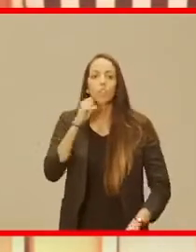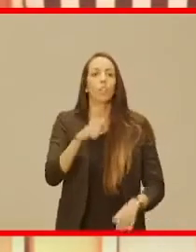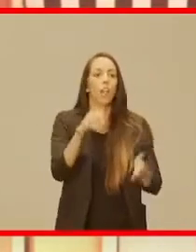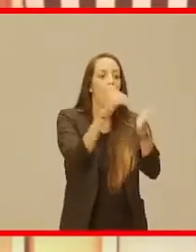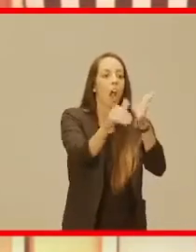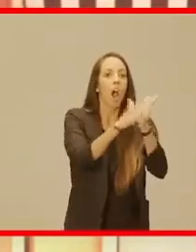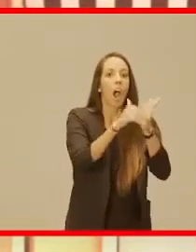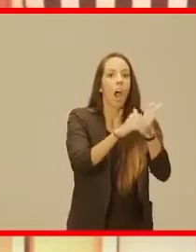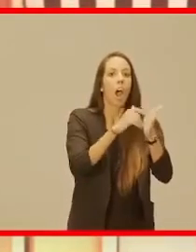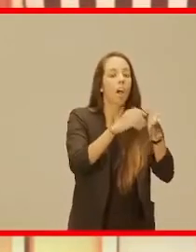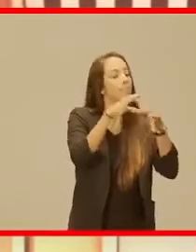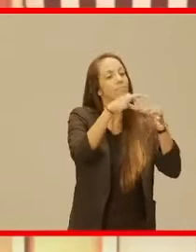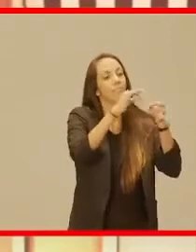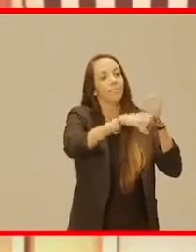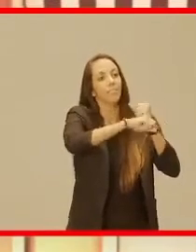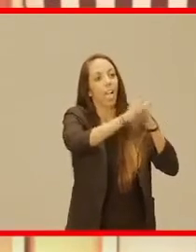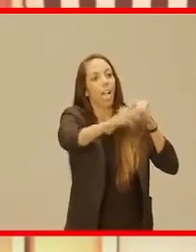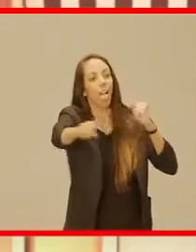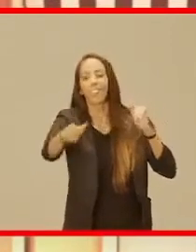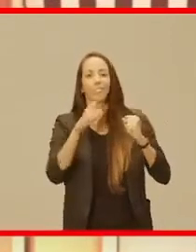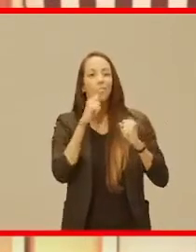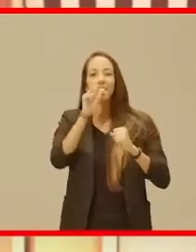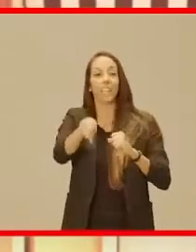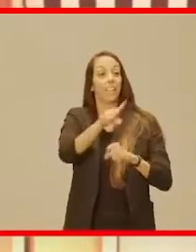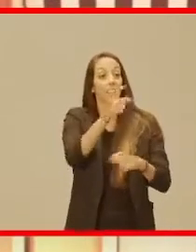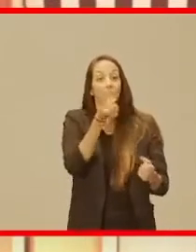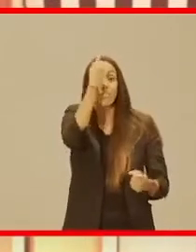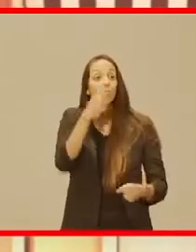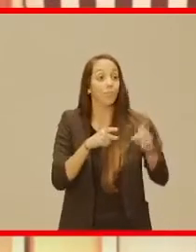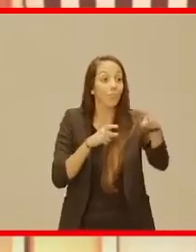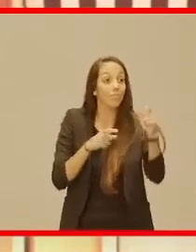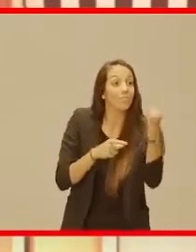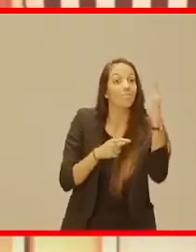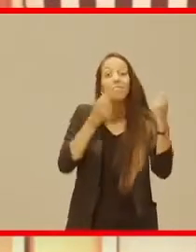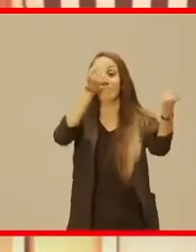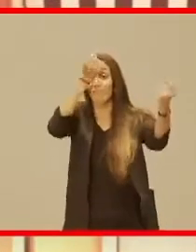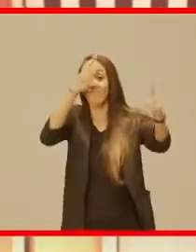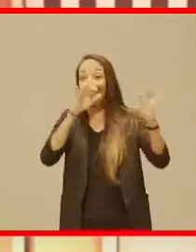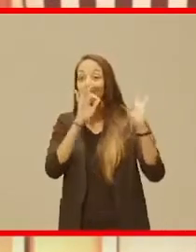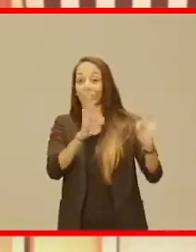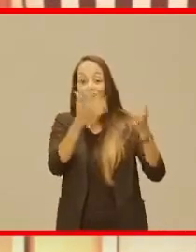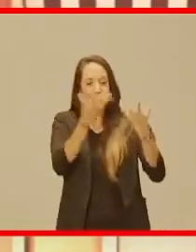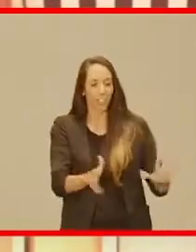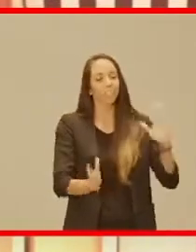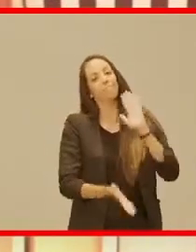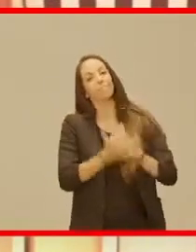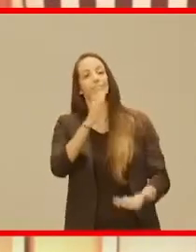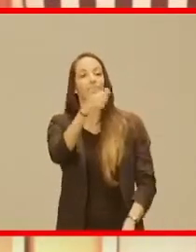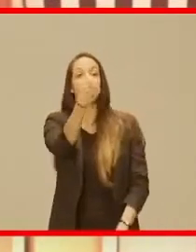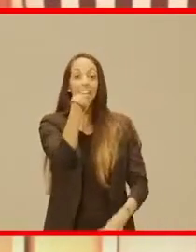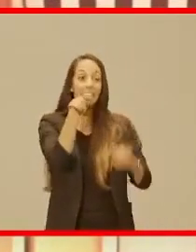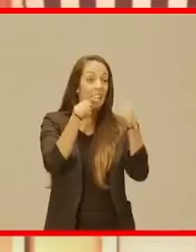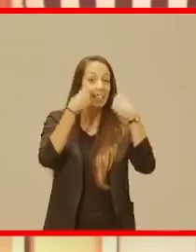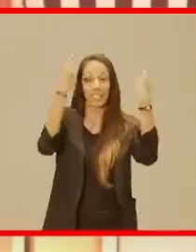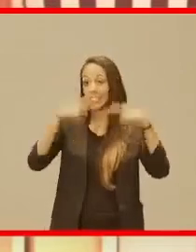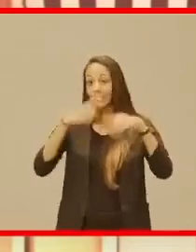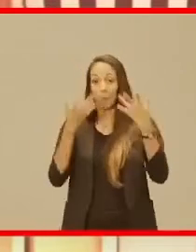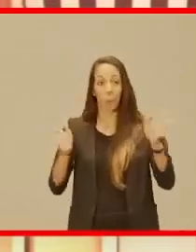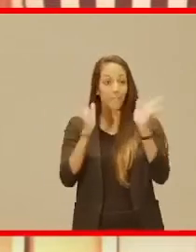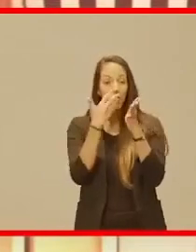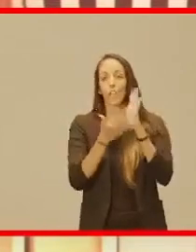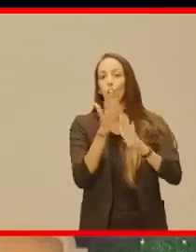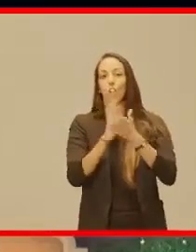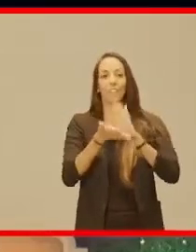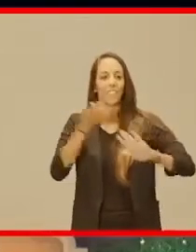issue once they understand it, once you understand it. So there's two different kinds of meetings like that in that regard. So just know that. Is there a